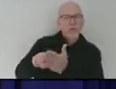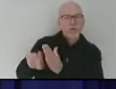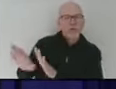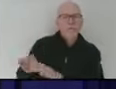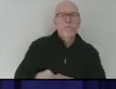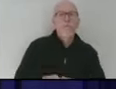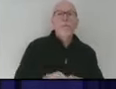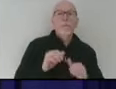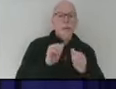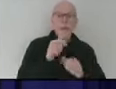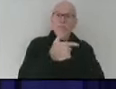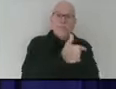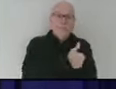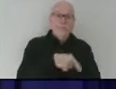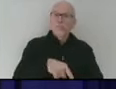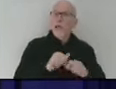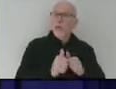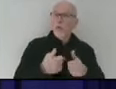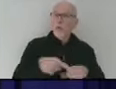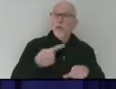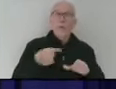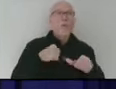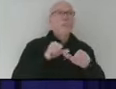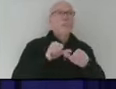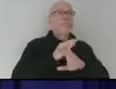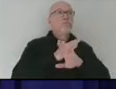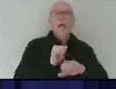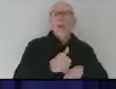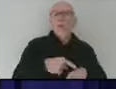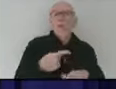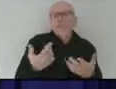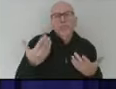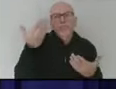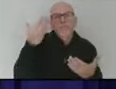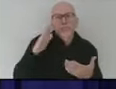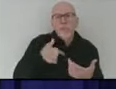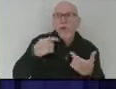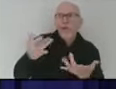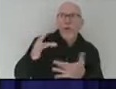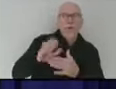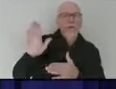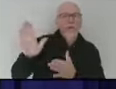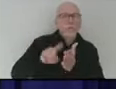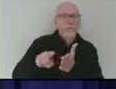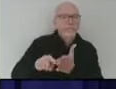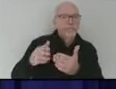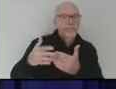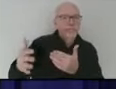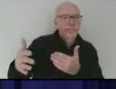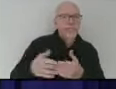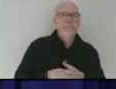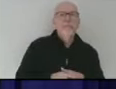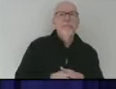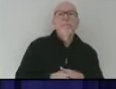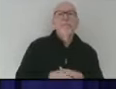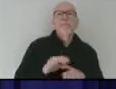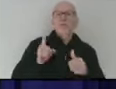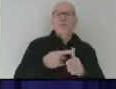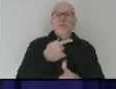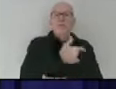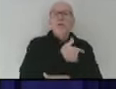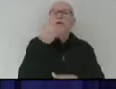protection will last for those who receive the vaccine. That will take additional study from the manufacturers. This first allocation will be for